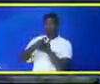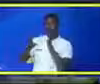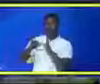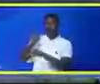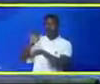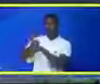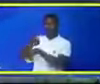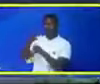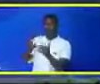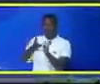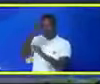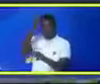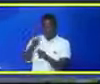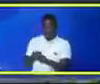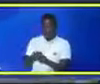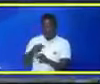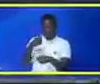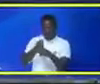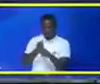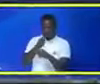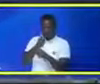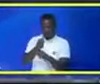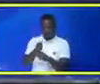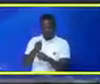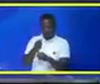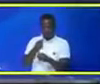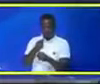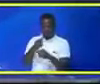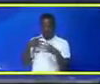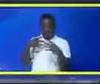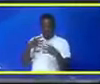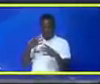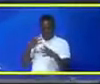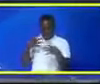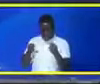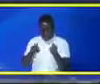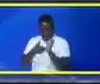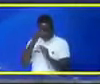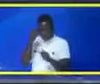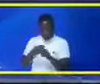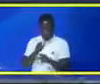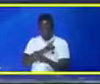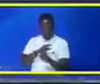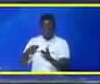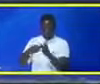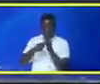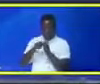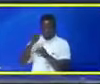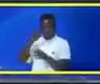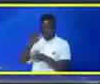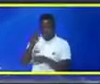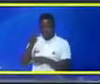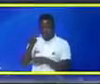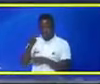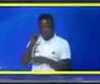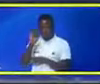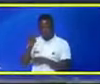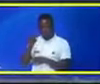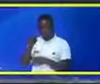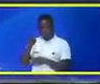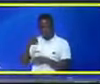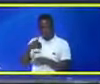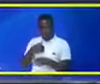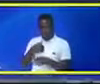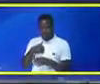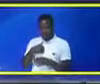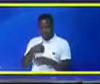you, bringing you life and bringing you healing. The Lord is showing me a lady. You have,